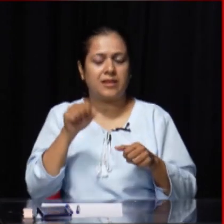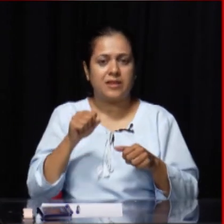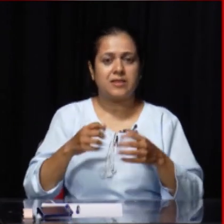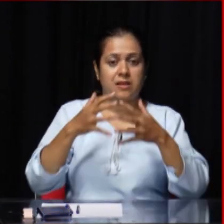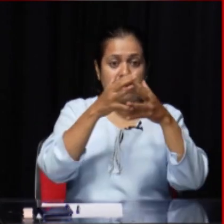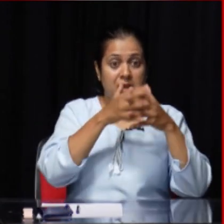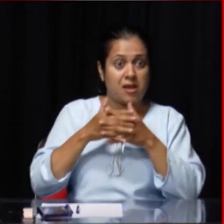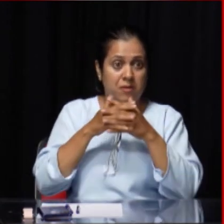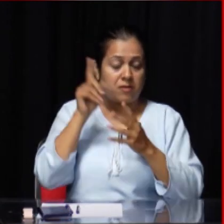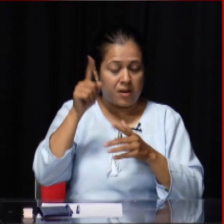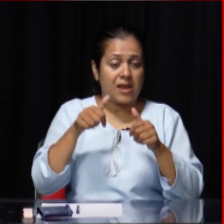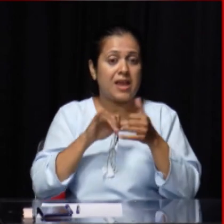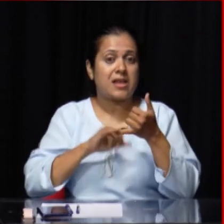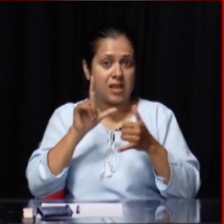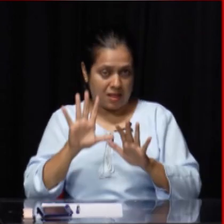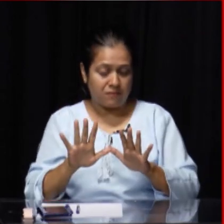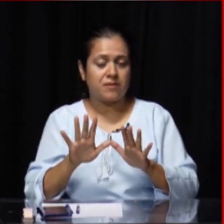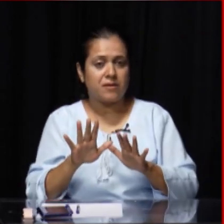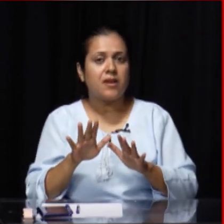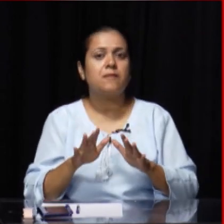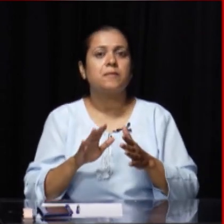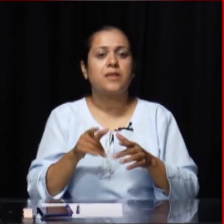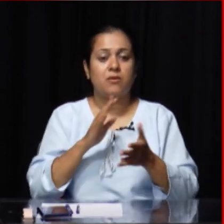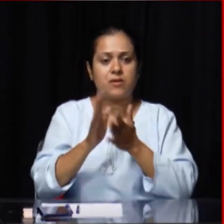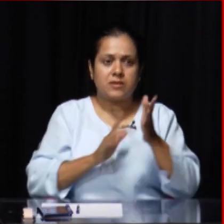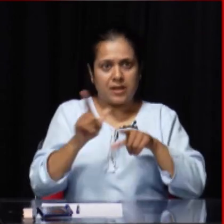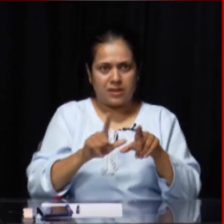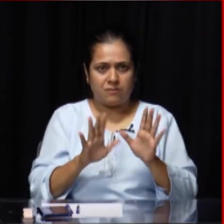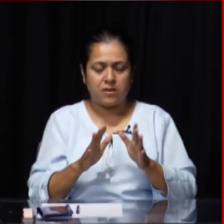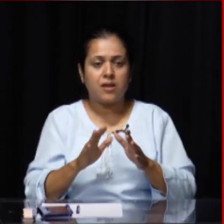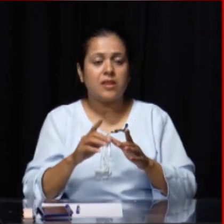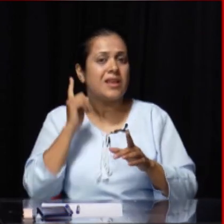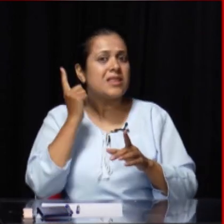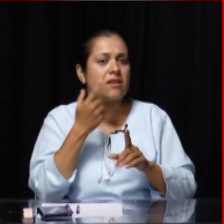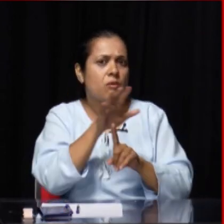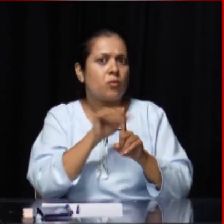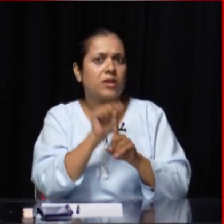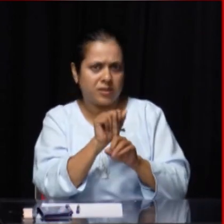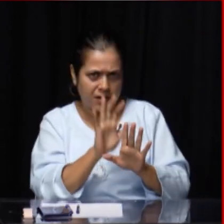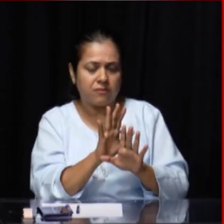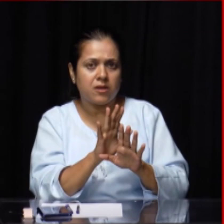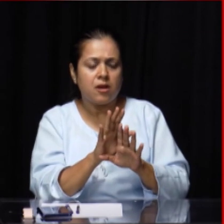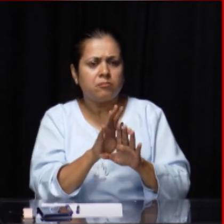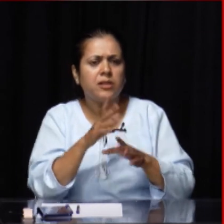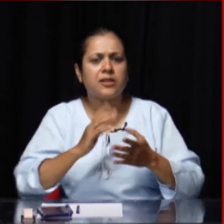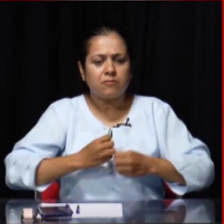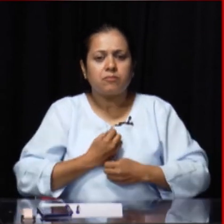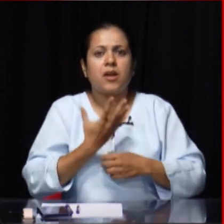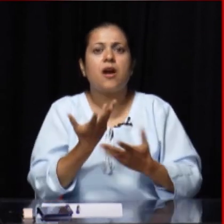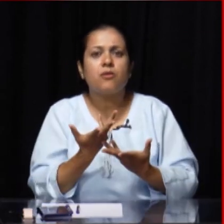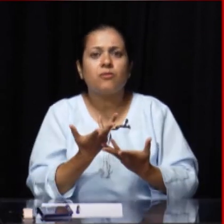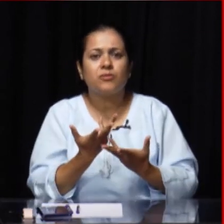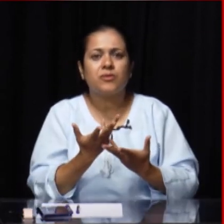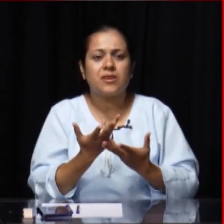Language. Sign language is deaf is a culture. Correct. So it should articulate, it should express